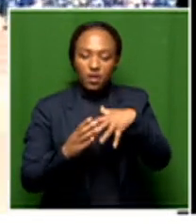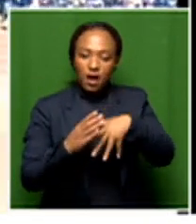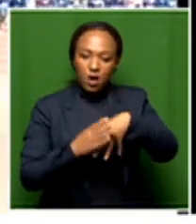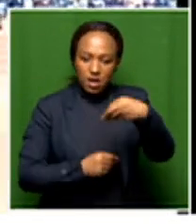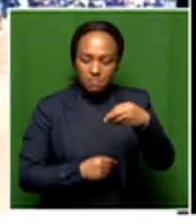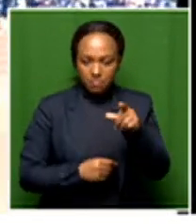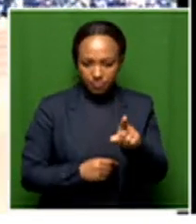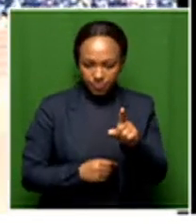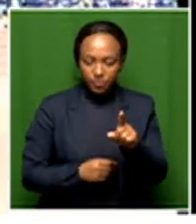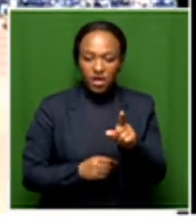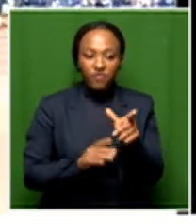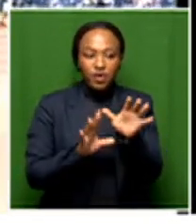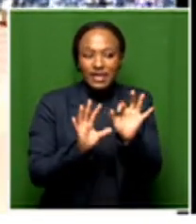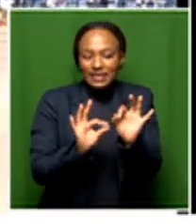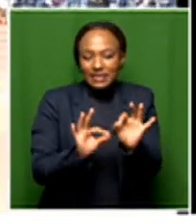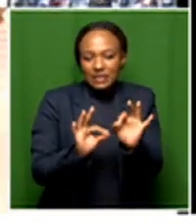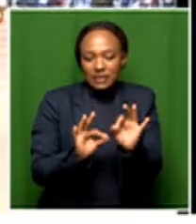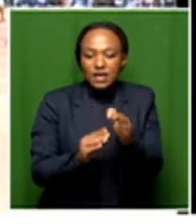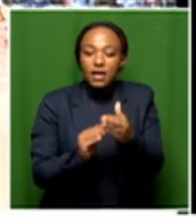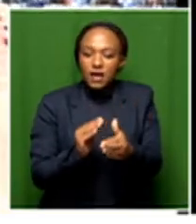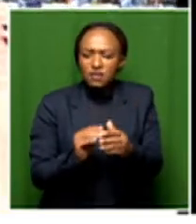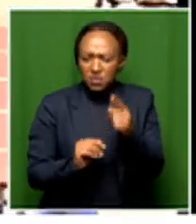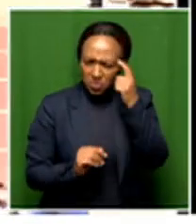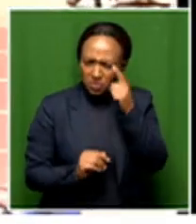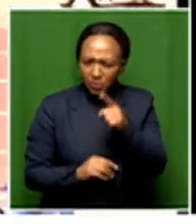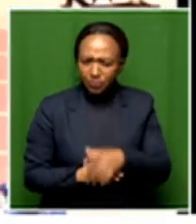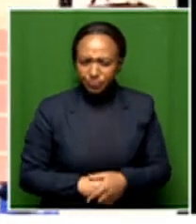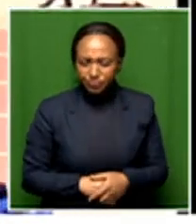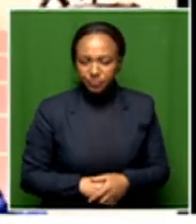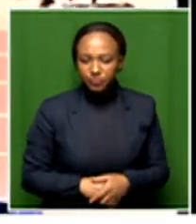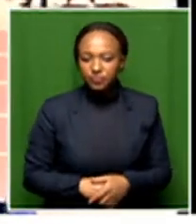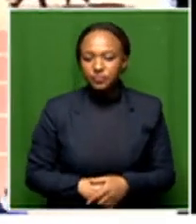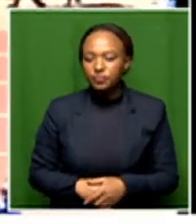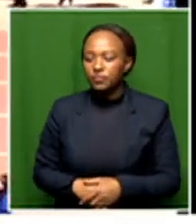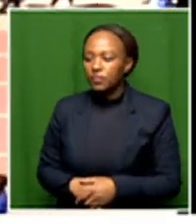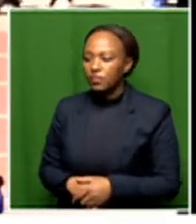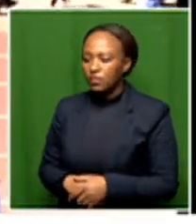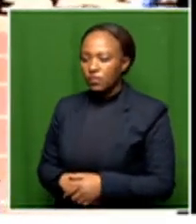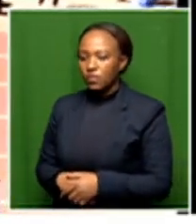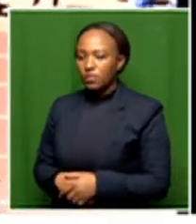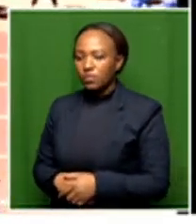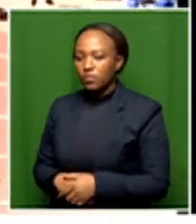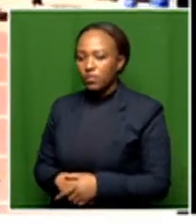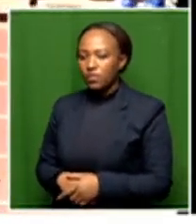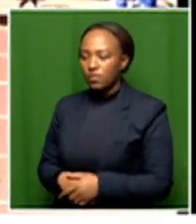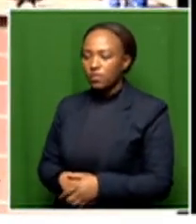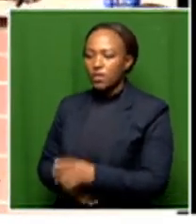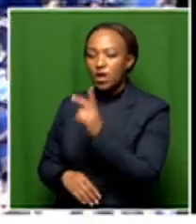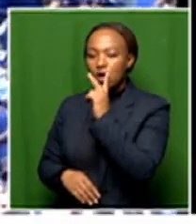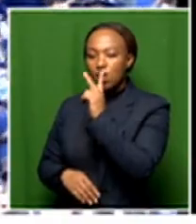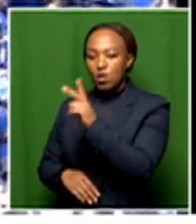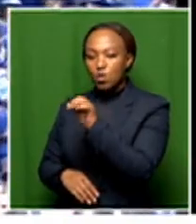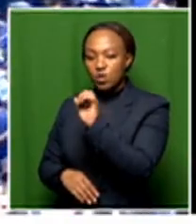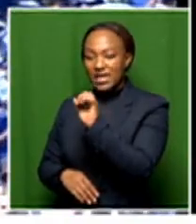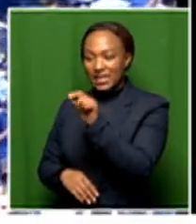in terms of its credibility in the end? No, look, that is a technical matter